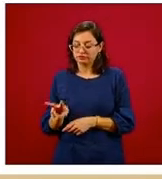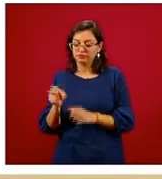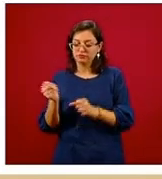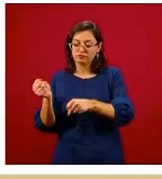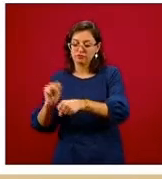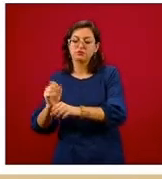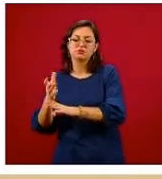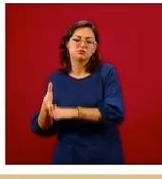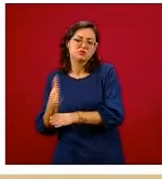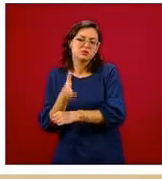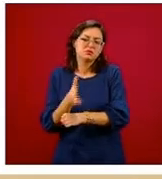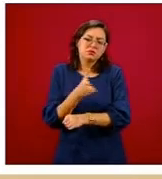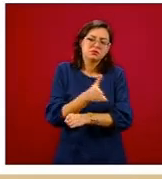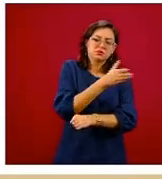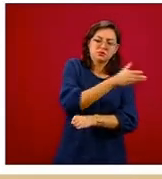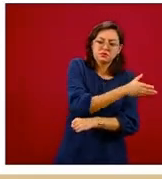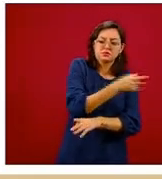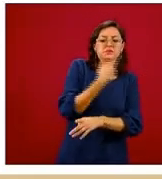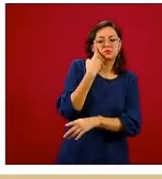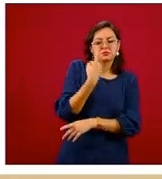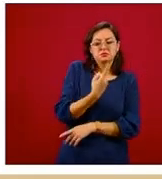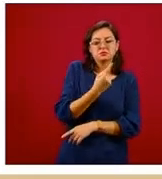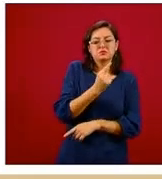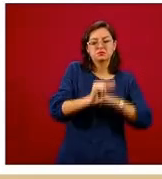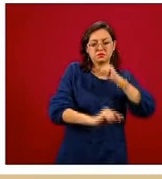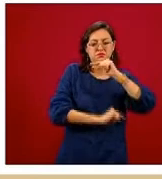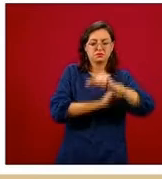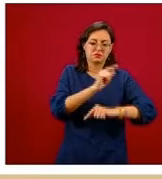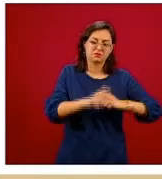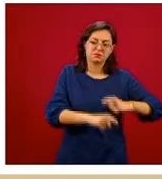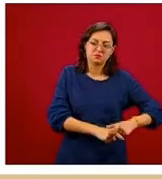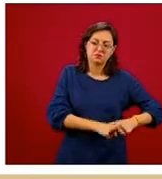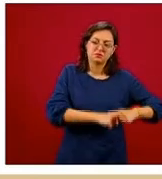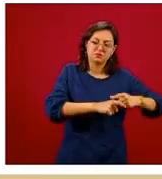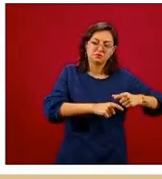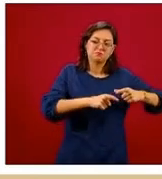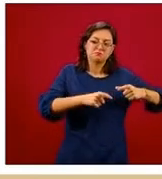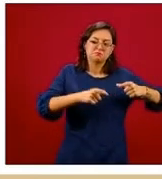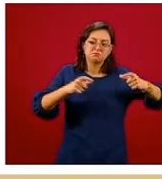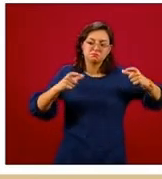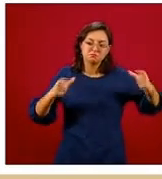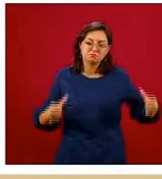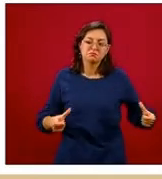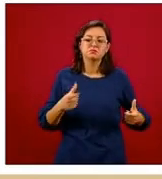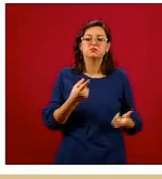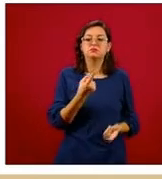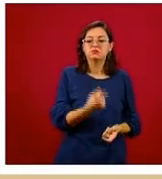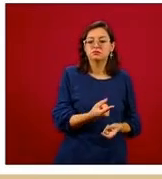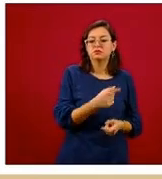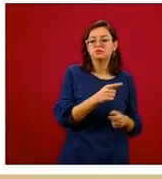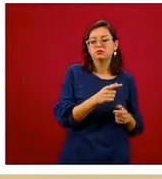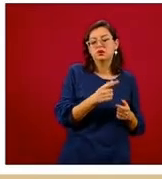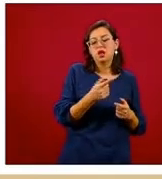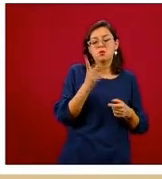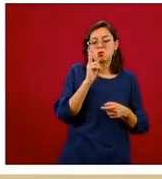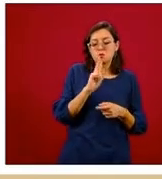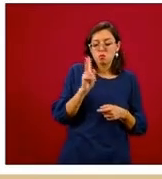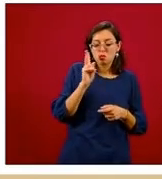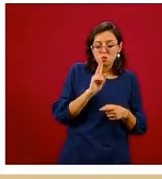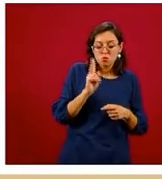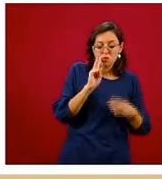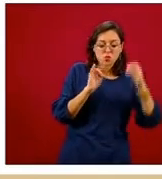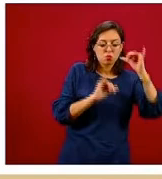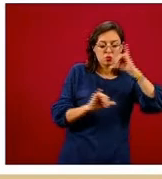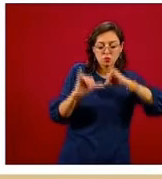that. But if we see the weeks that have been fully processed, you can see that the ascending trend week by week, and